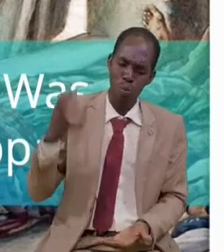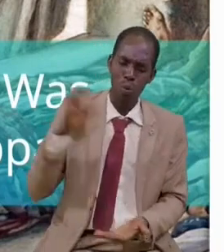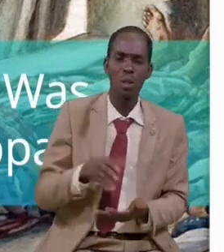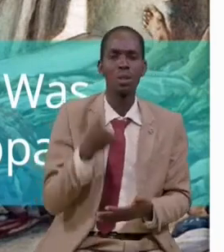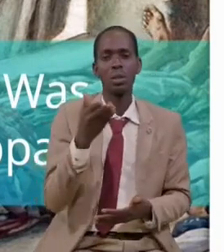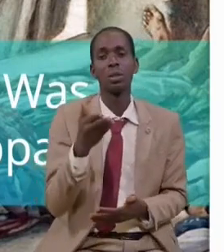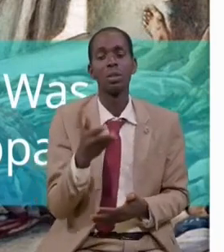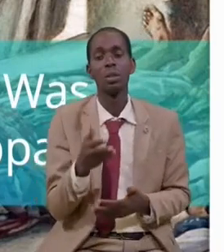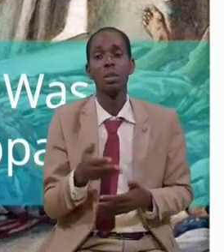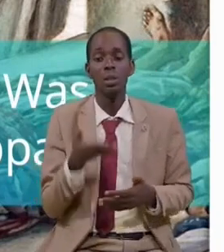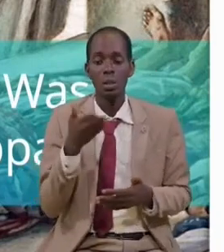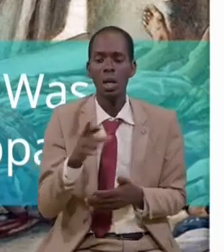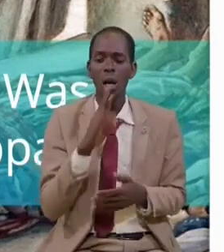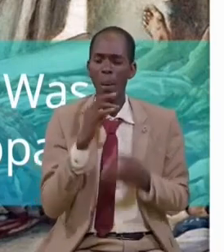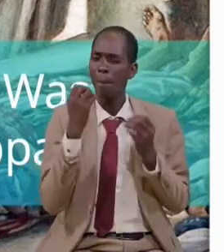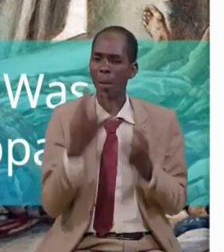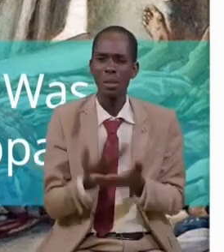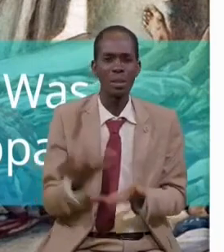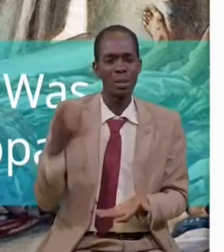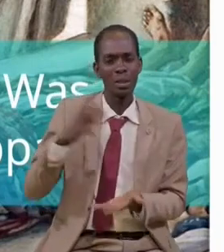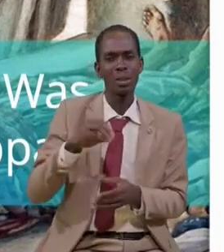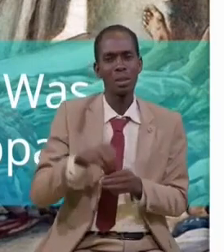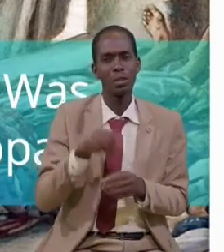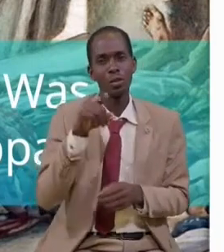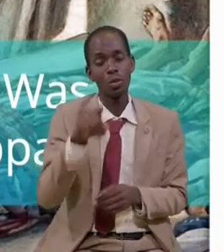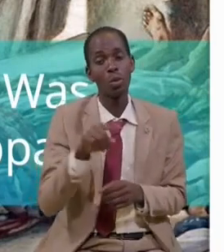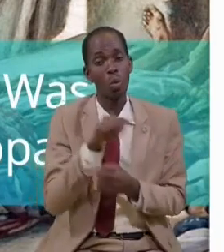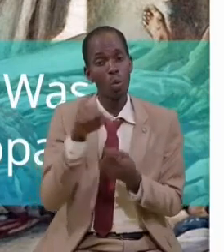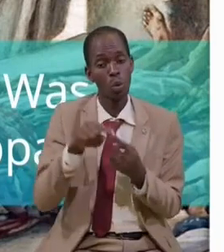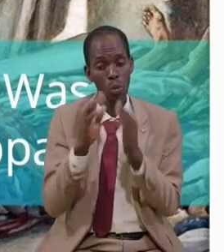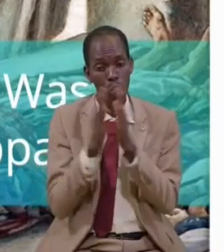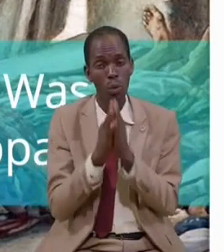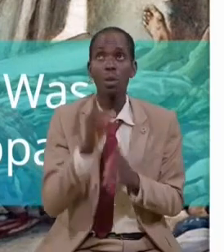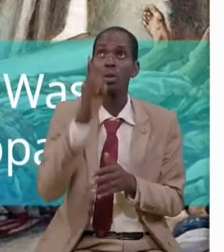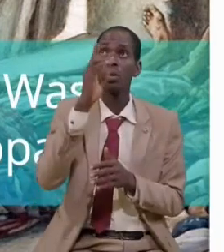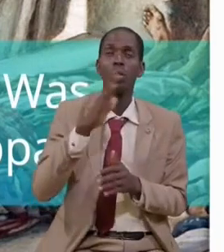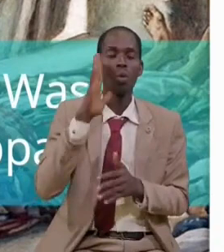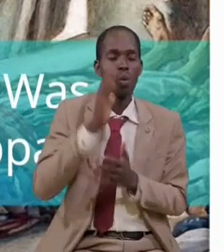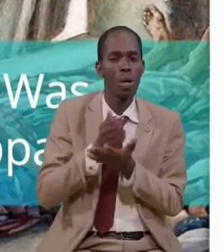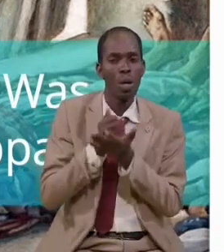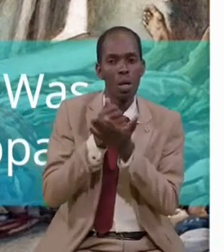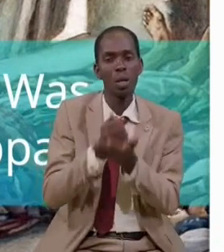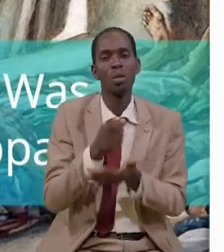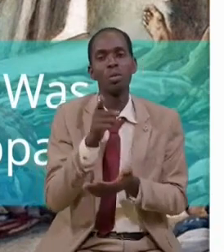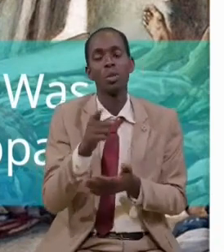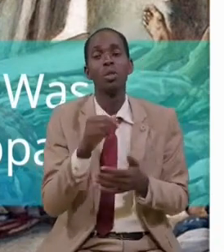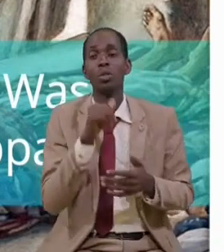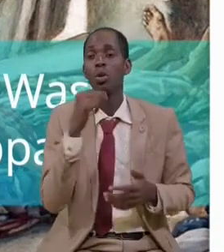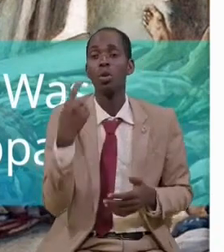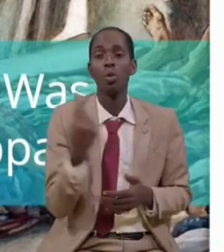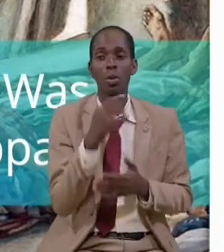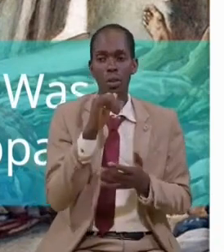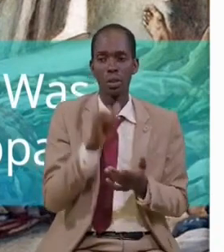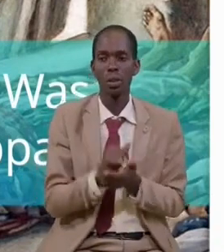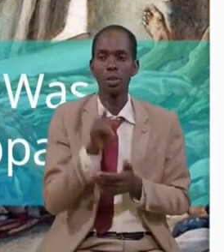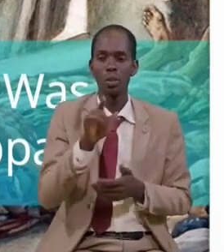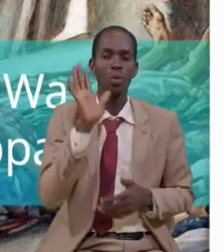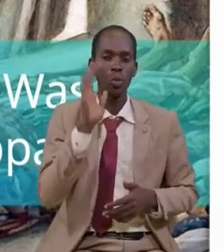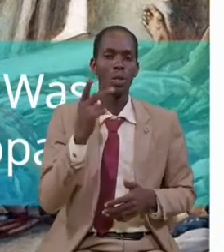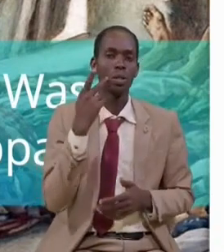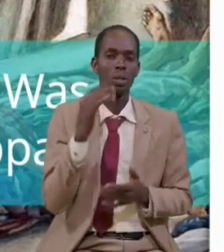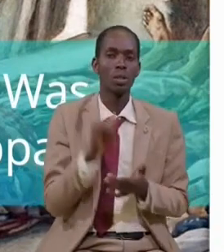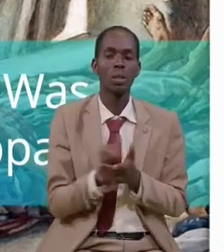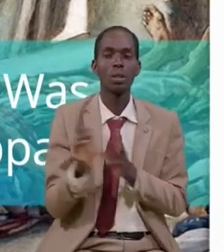locked inside you. But when you pray, God will help you. Not only that, we see that Jesus was a